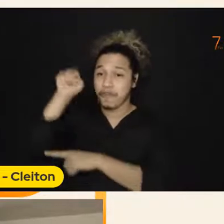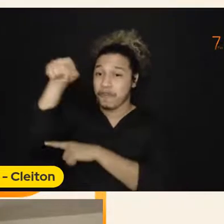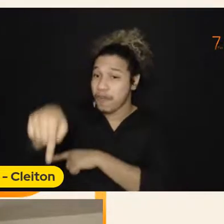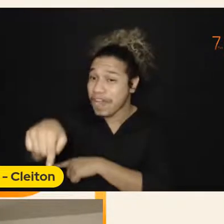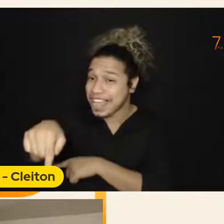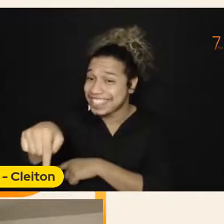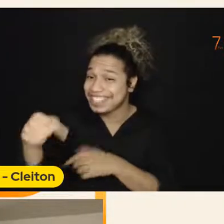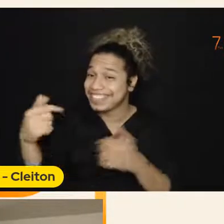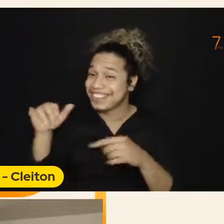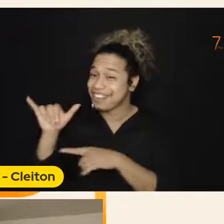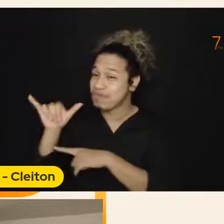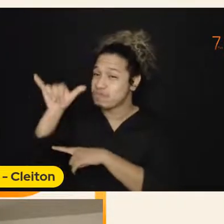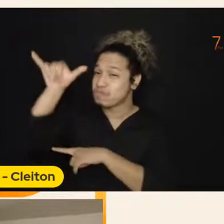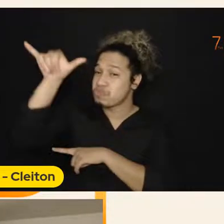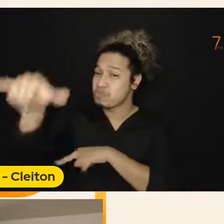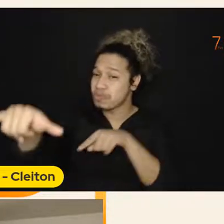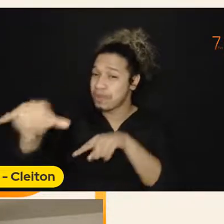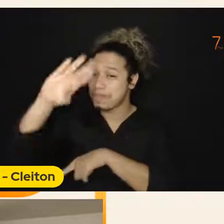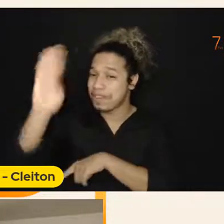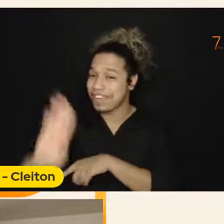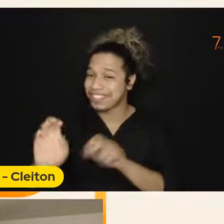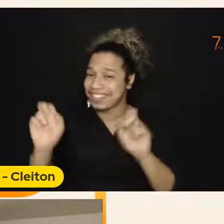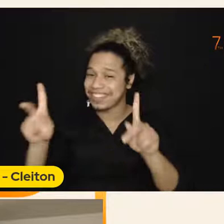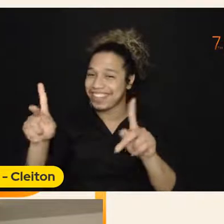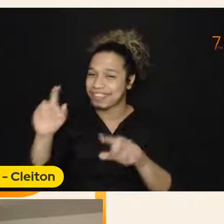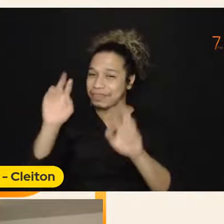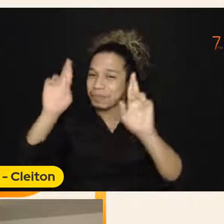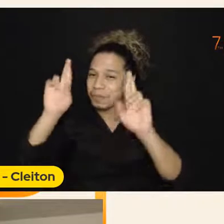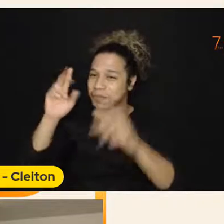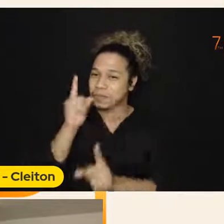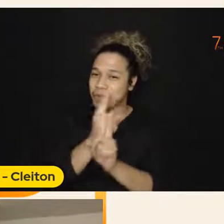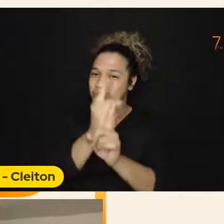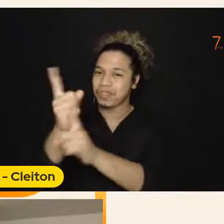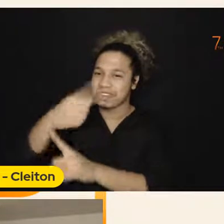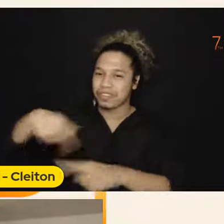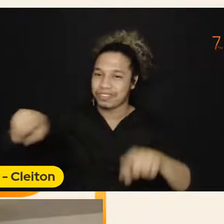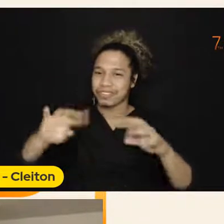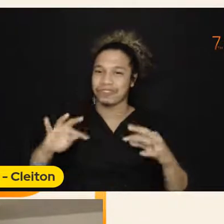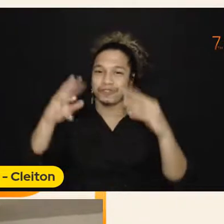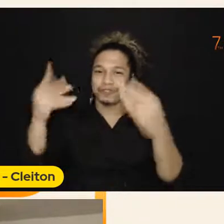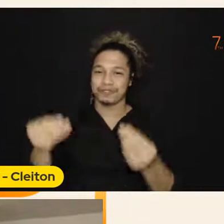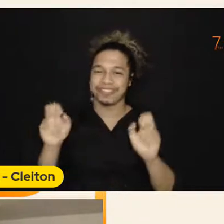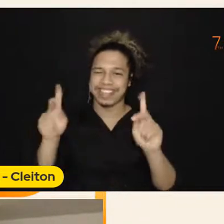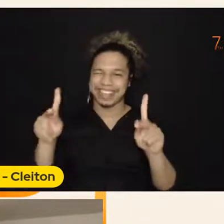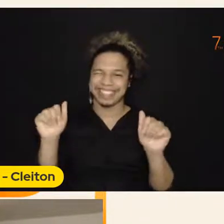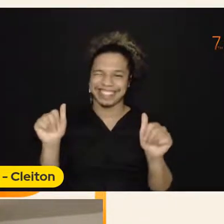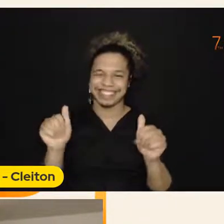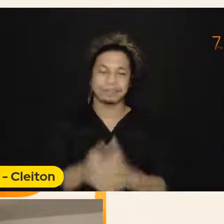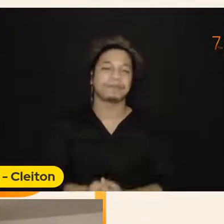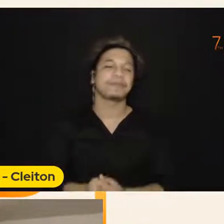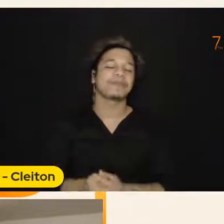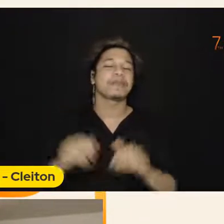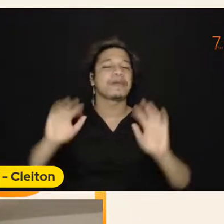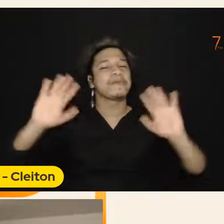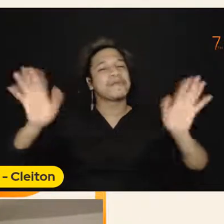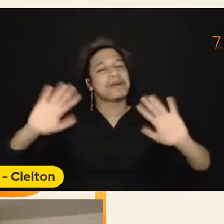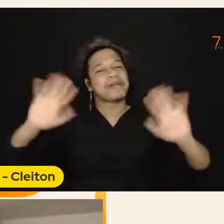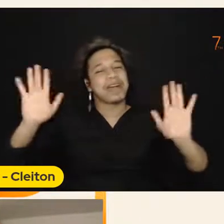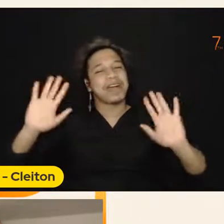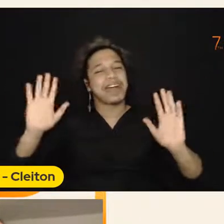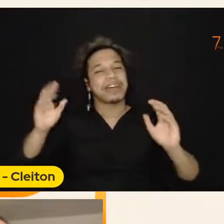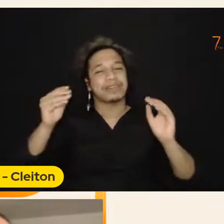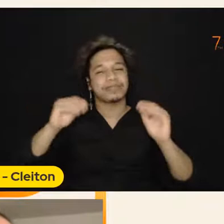Great. Great news, huh? It is. Spoiler, yes. So bye-bye. Bye, Jonathan. Thank